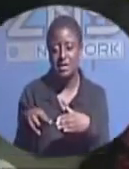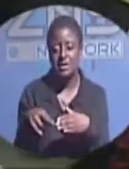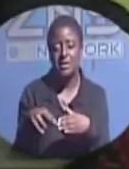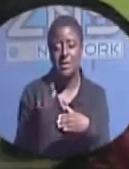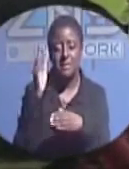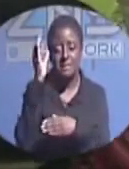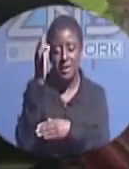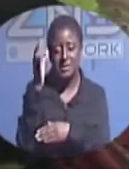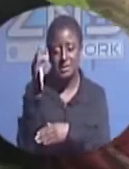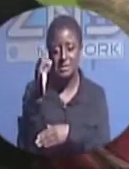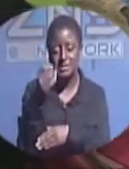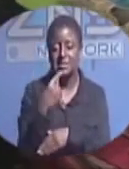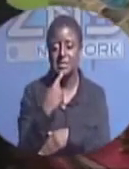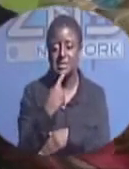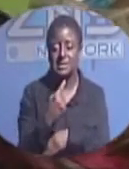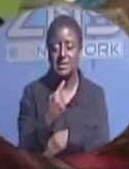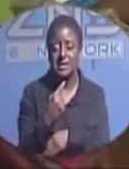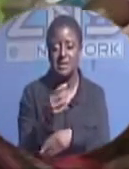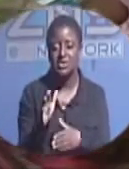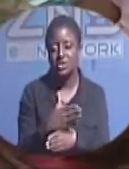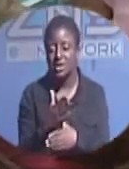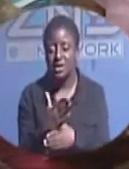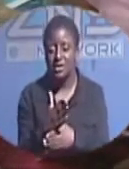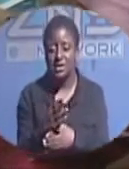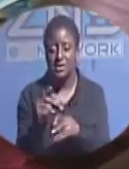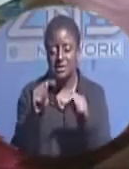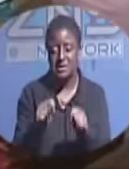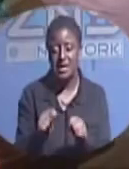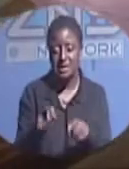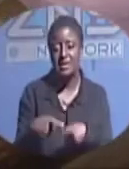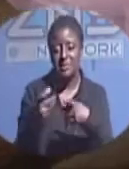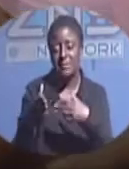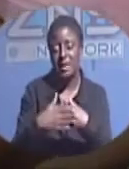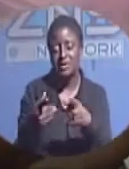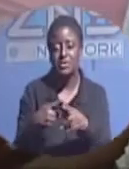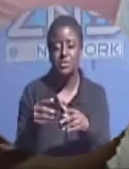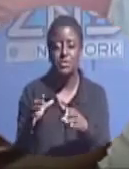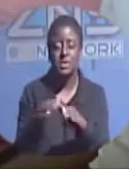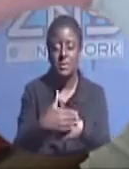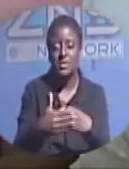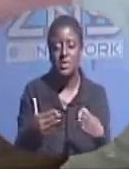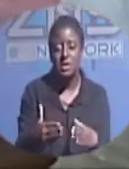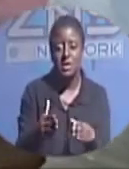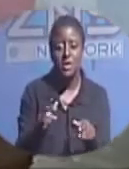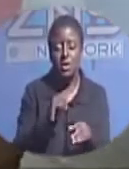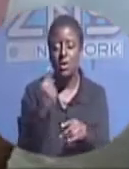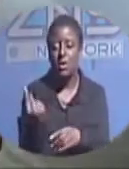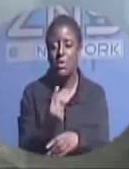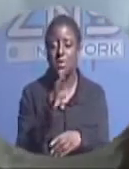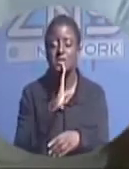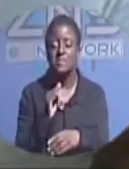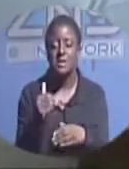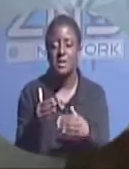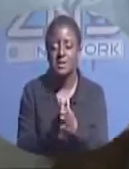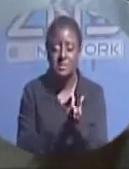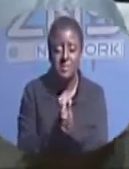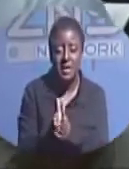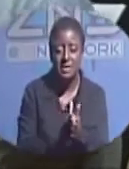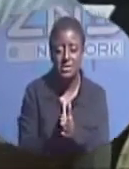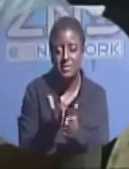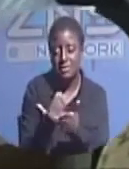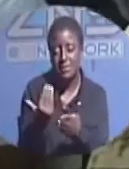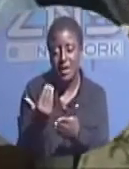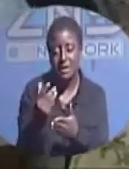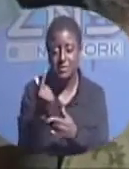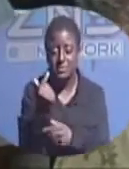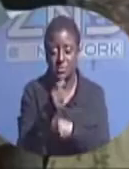his talents and giving back to a community he loves has always been his passion. But he says for the past 3 years, registration has been far from